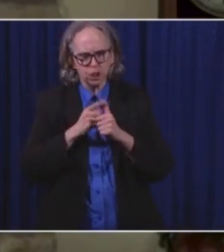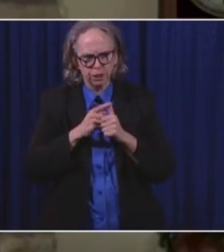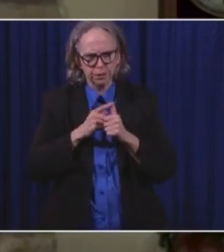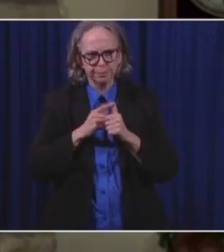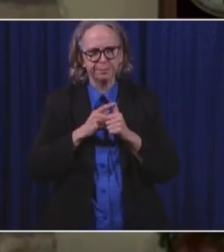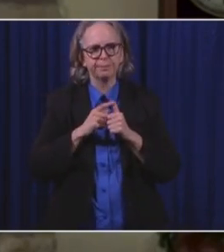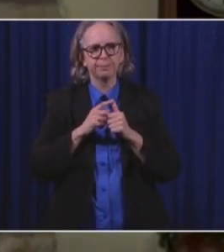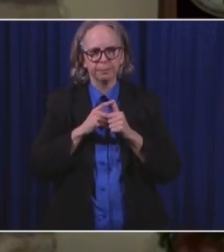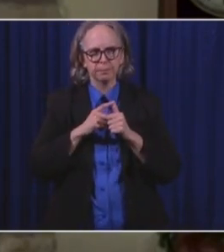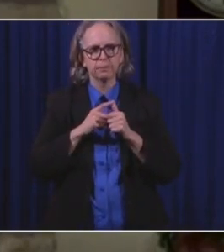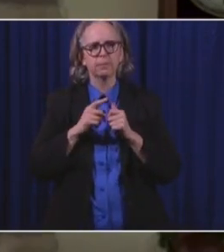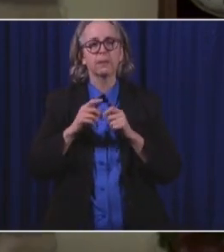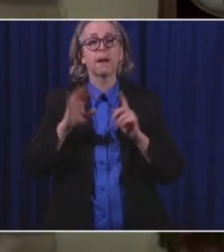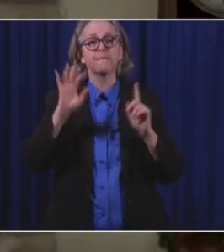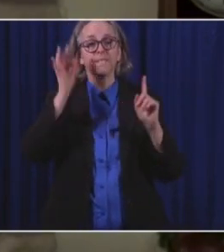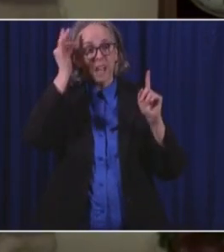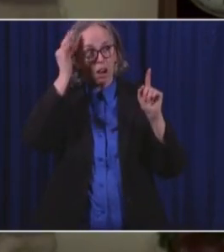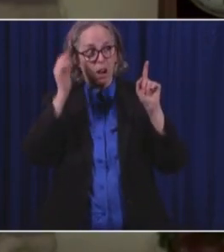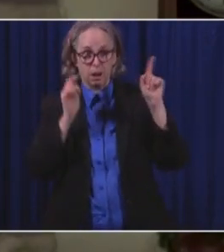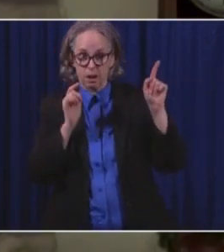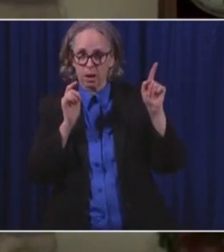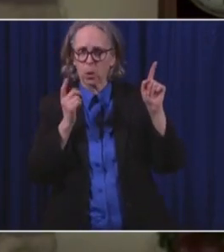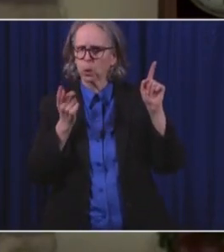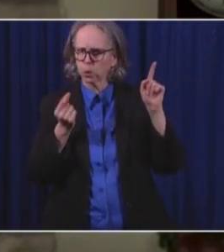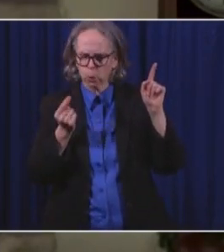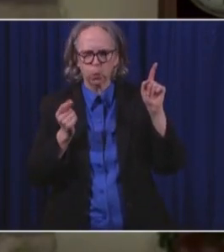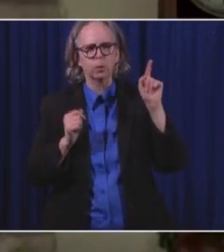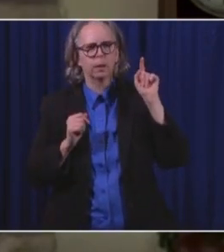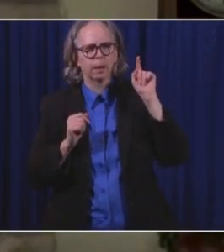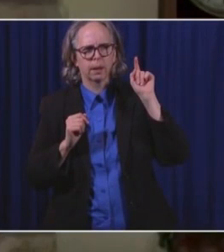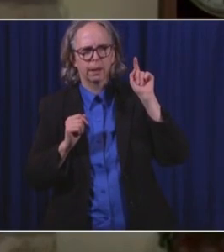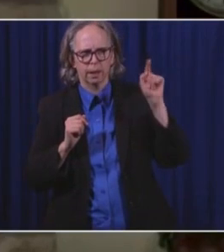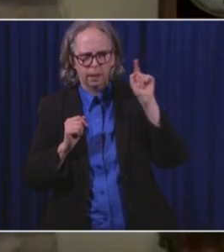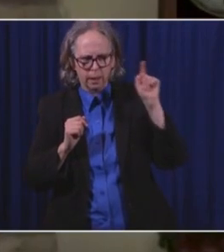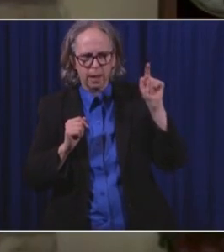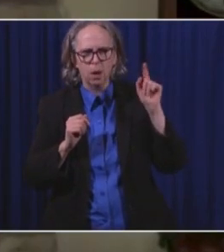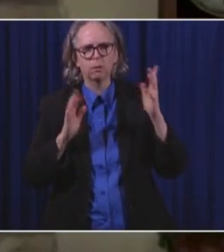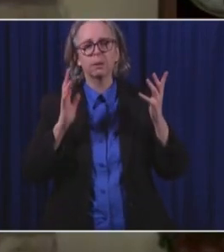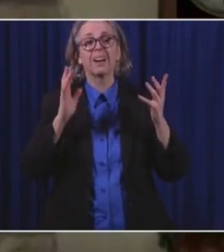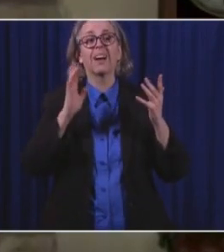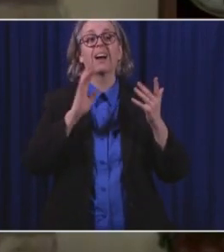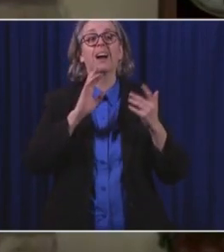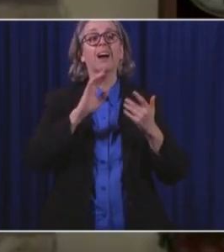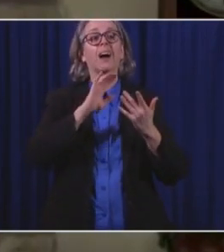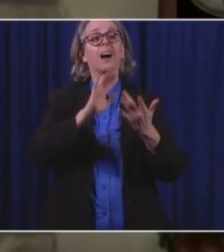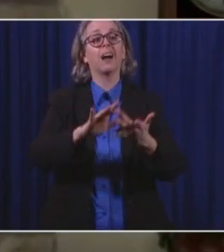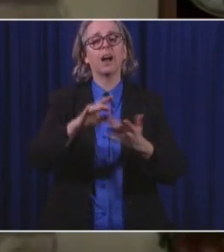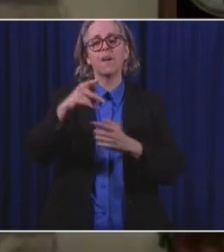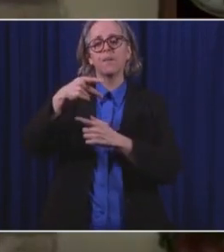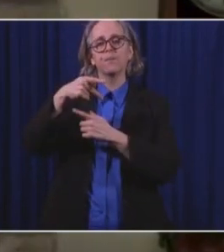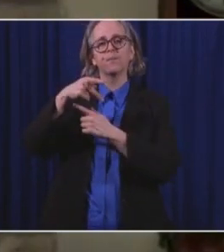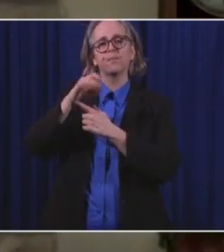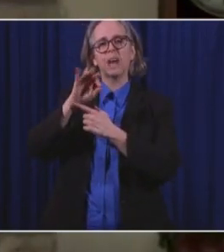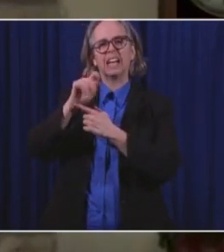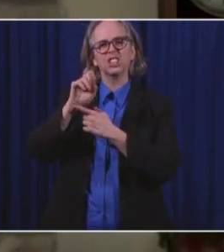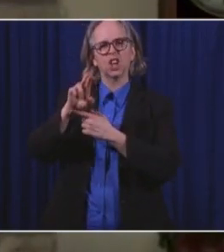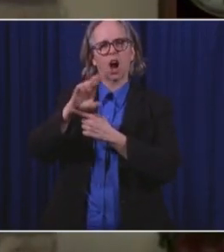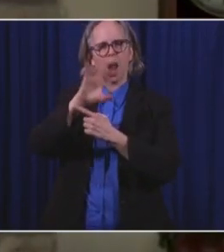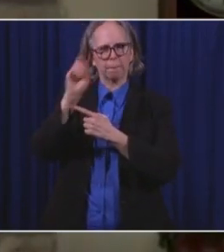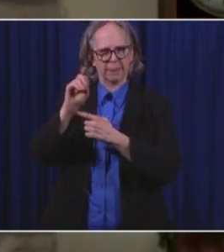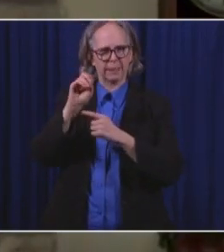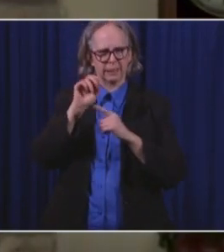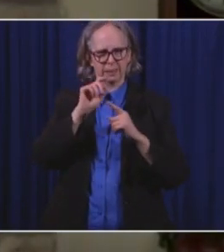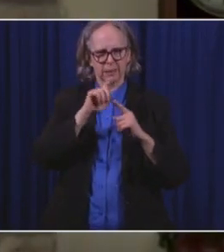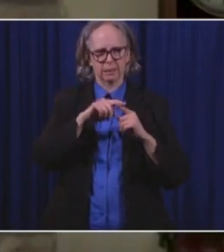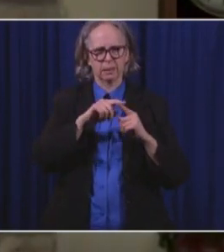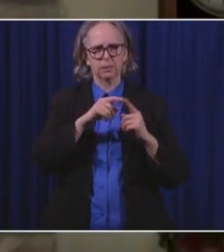what they're calling pre-positioning from Pfizer, 10 hospitals. They ask us to pick 10 hospitals.